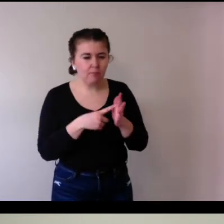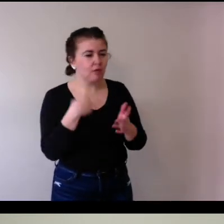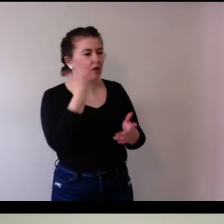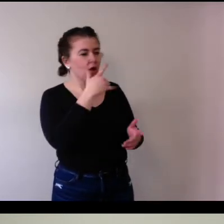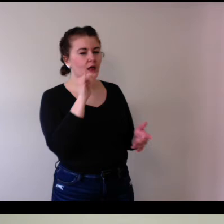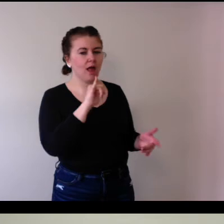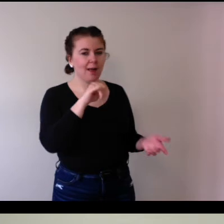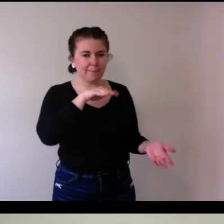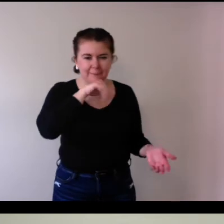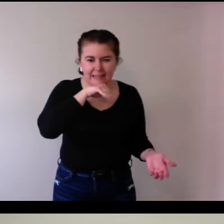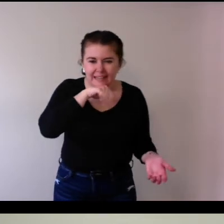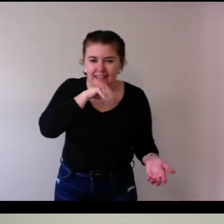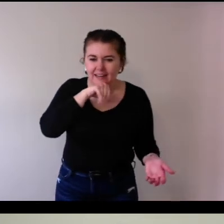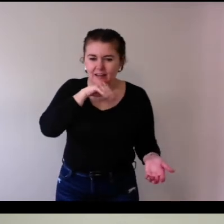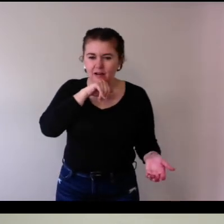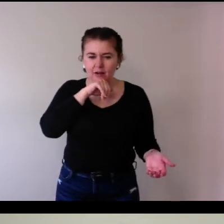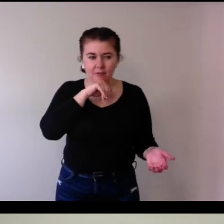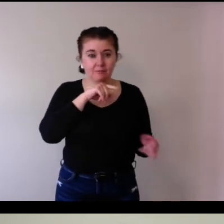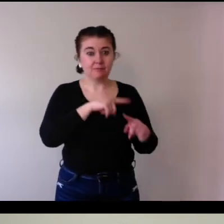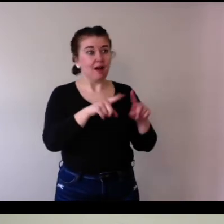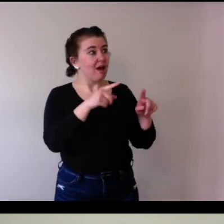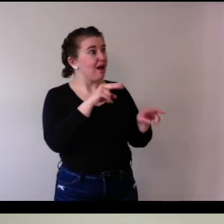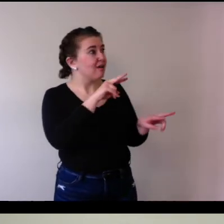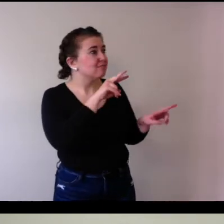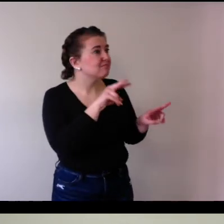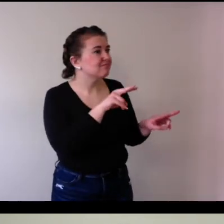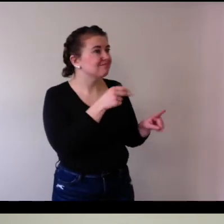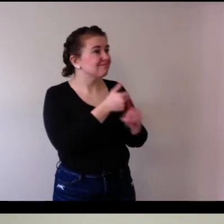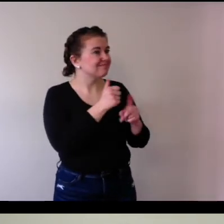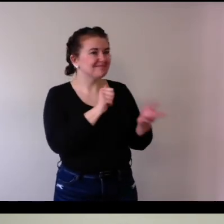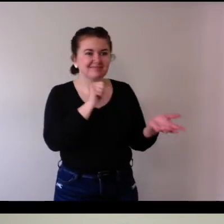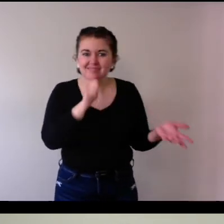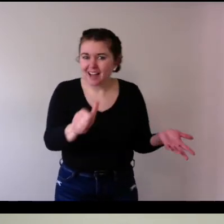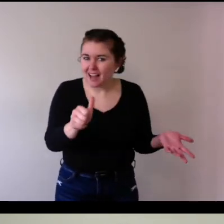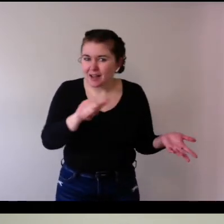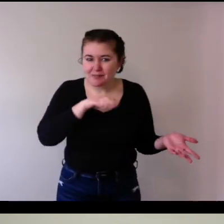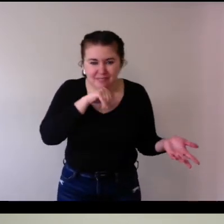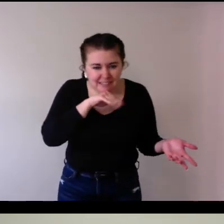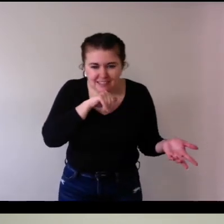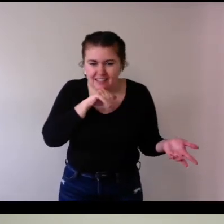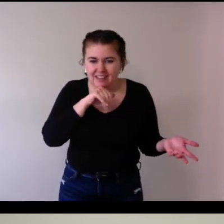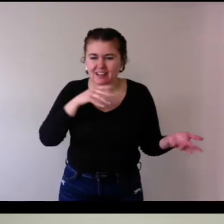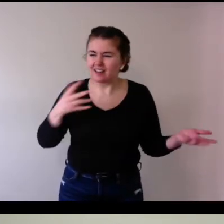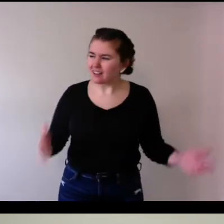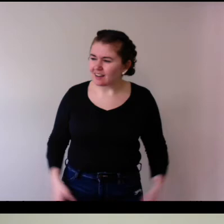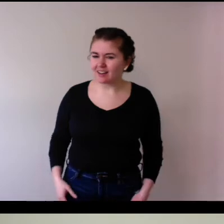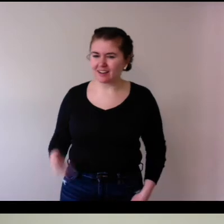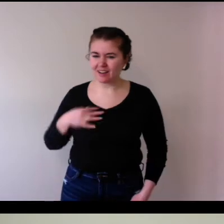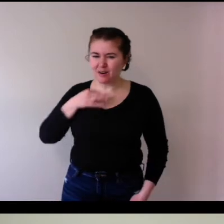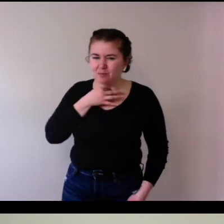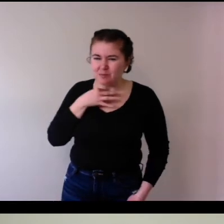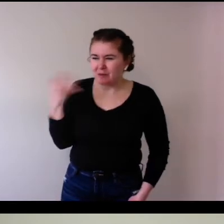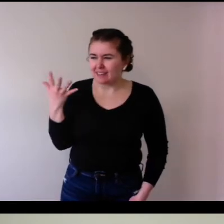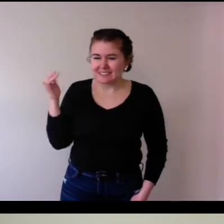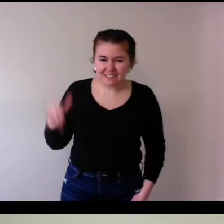Sometimes it looked like a pig, but it wasn't a pig. What was it?